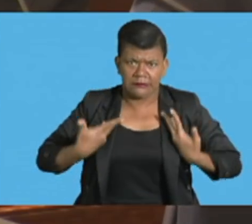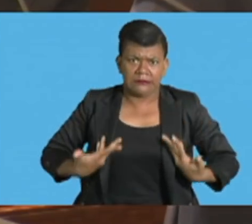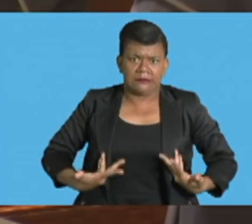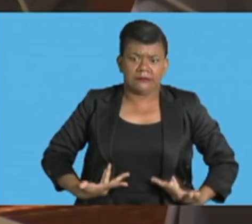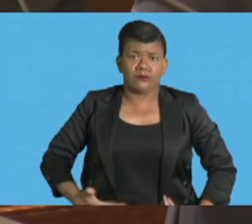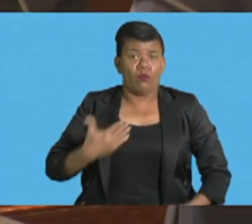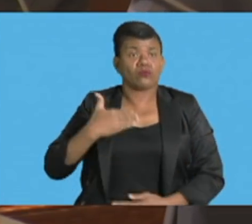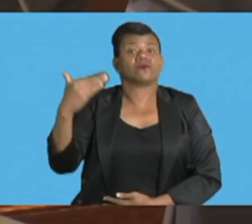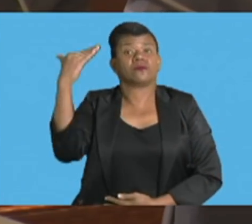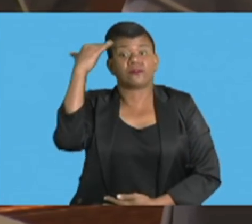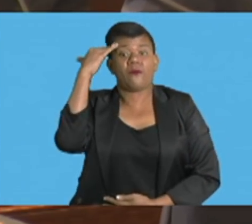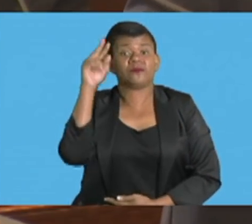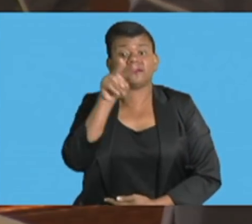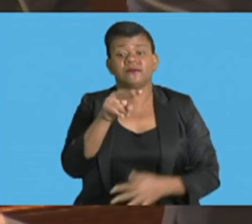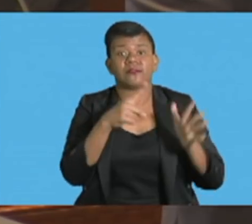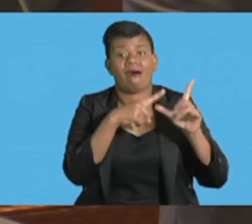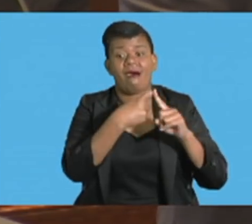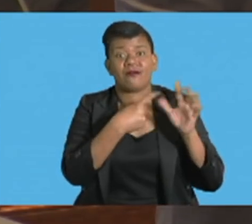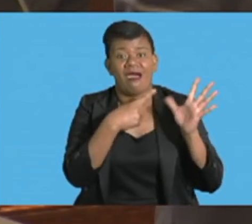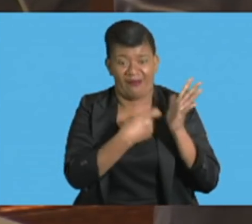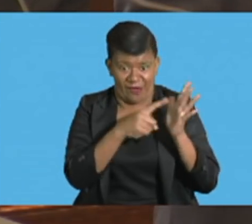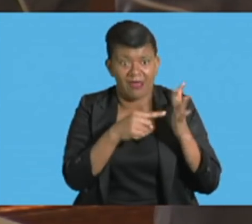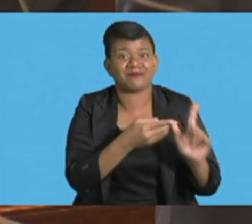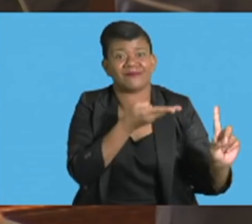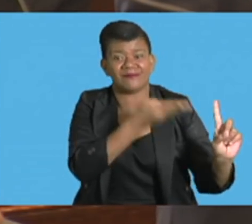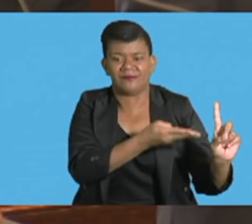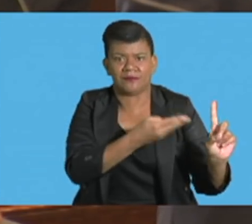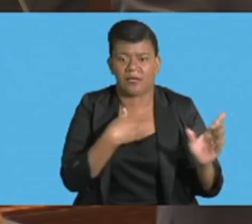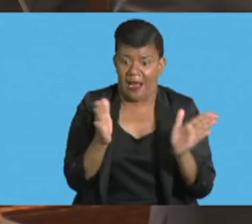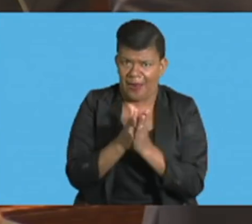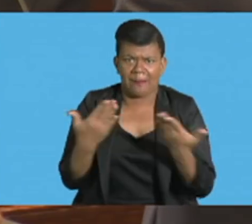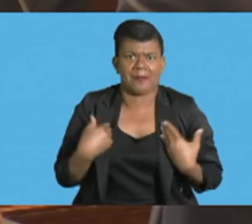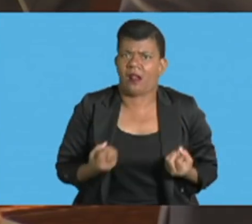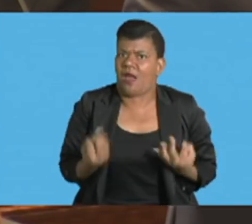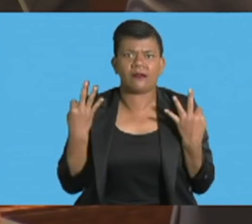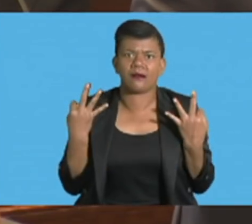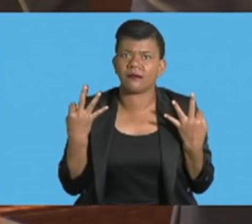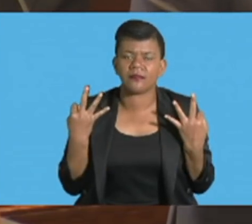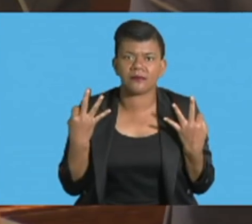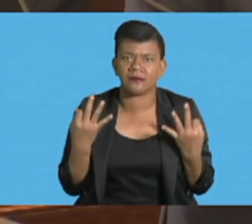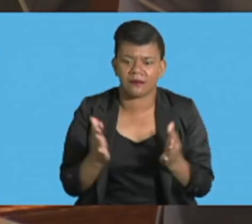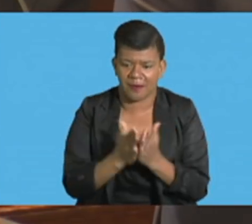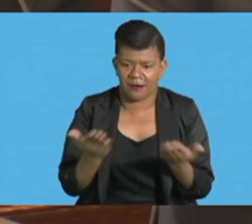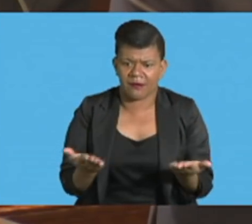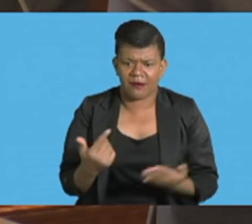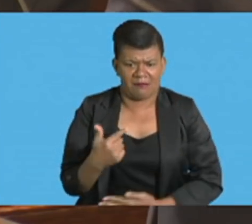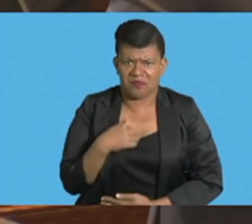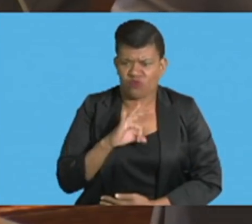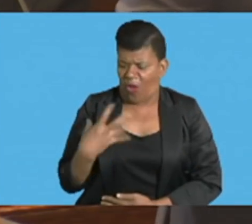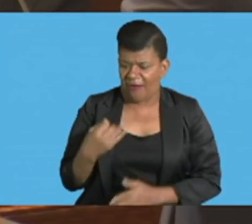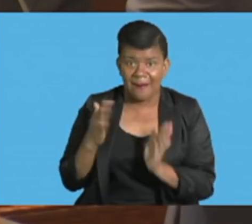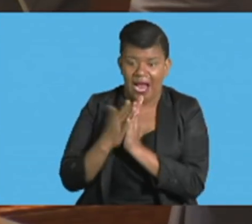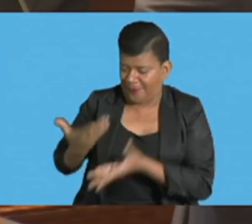still around. I don't have a Bible with me, Honorable. I don't carry one.